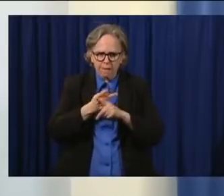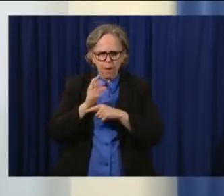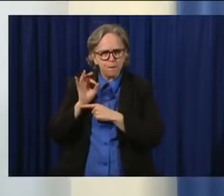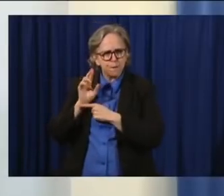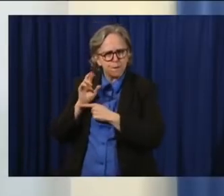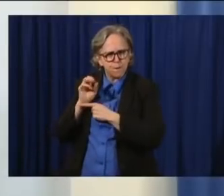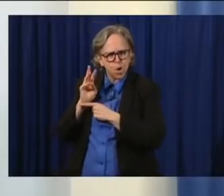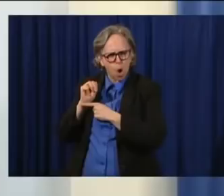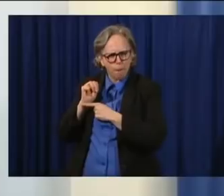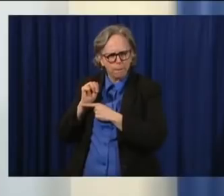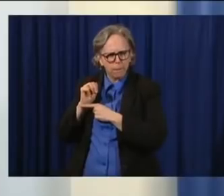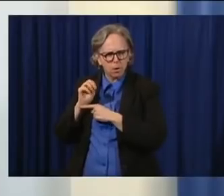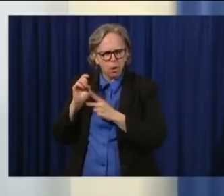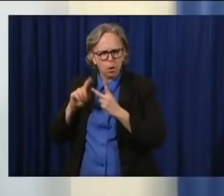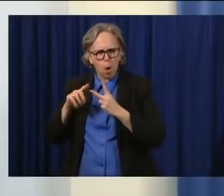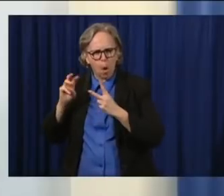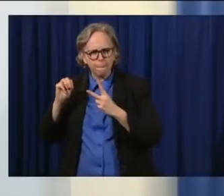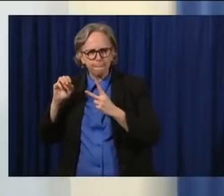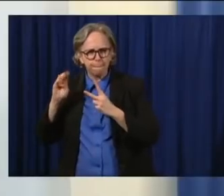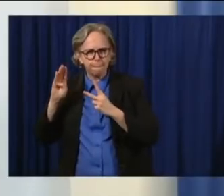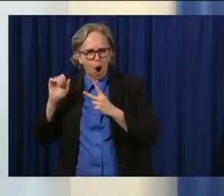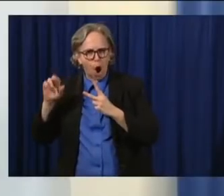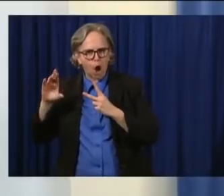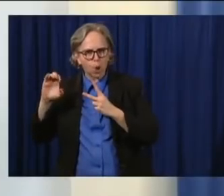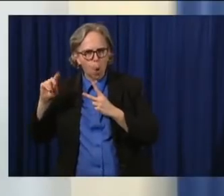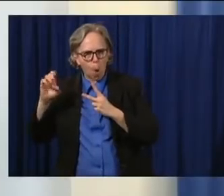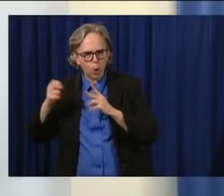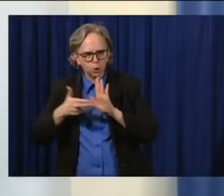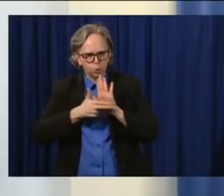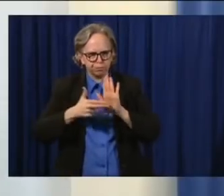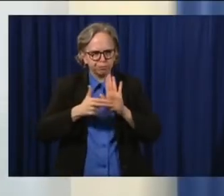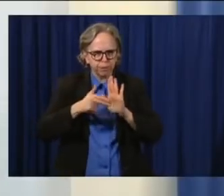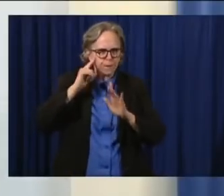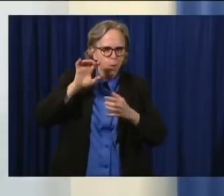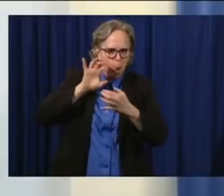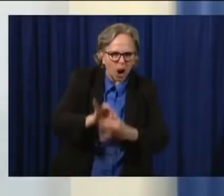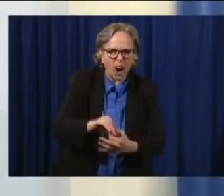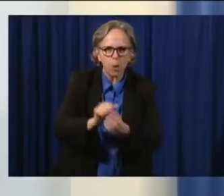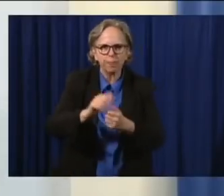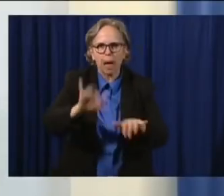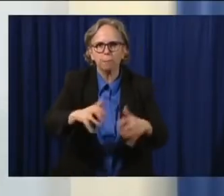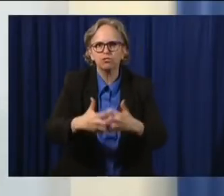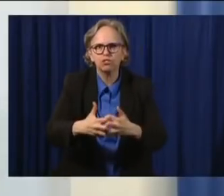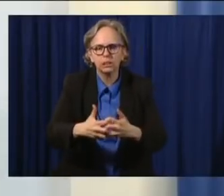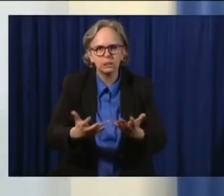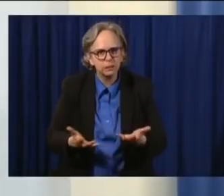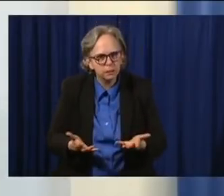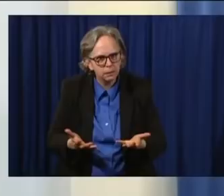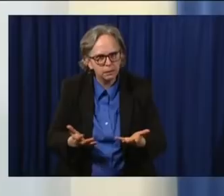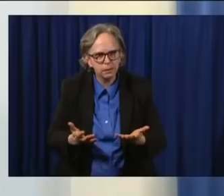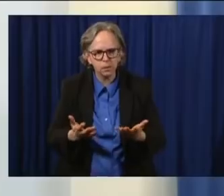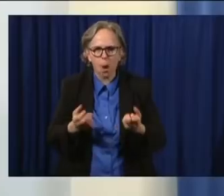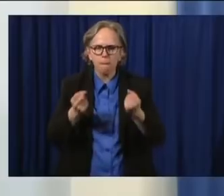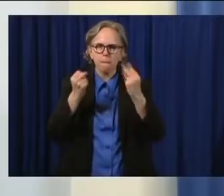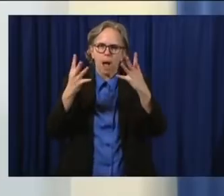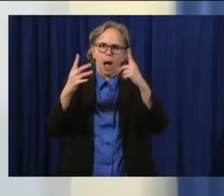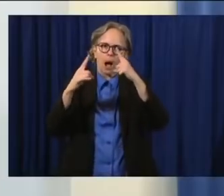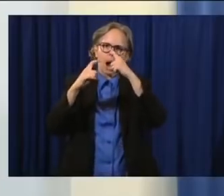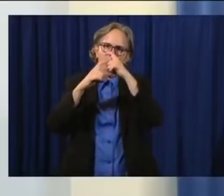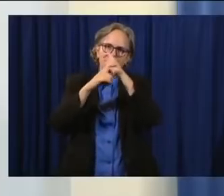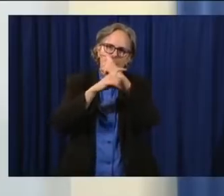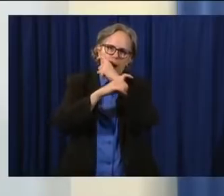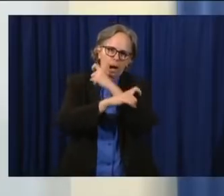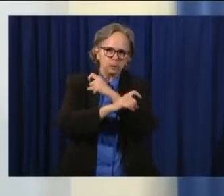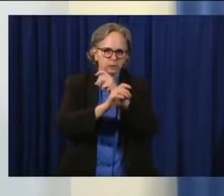which are being addressed, and this team is putting forward a holistic testing plan to the governor, and